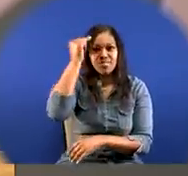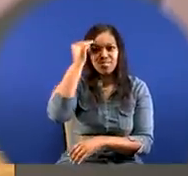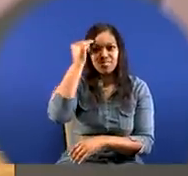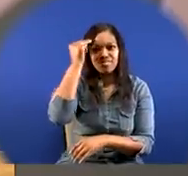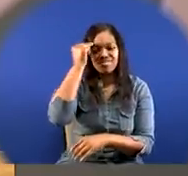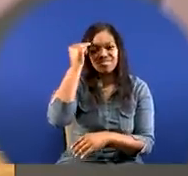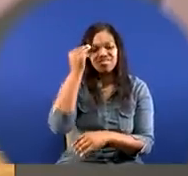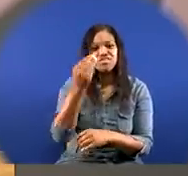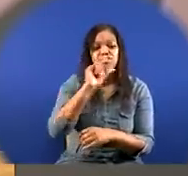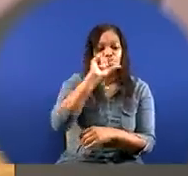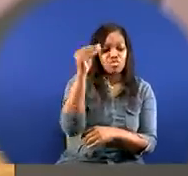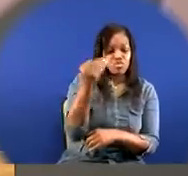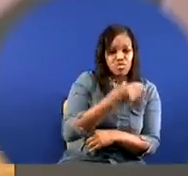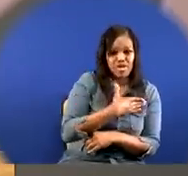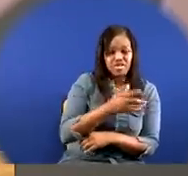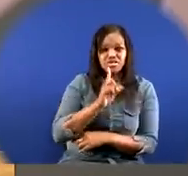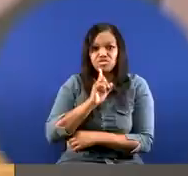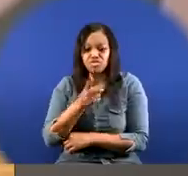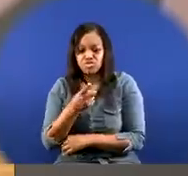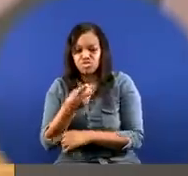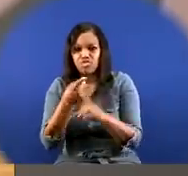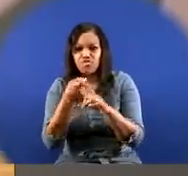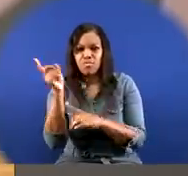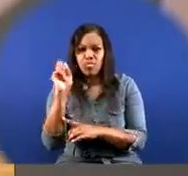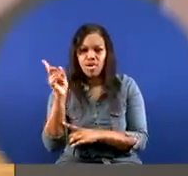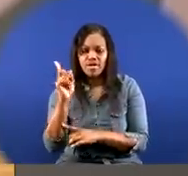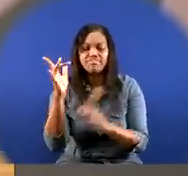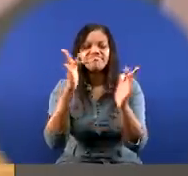truth comes through Jesus Christ.